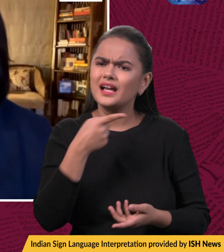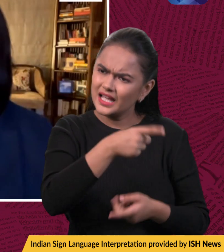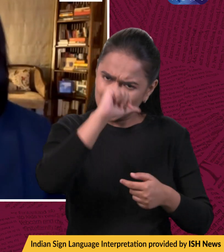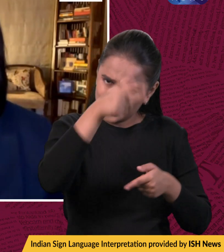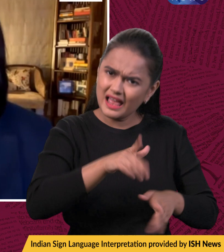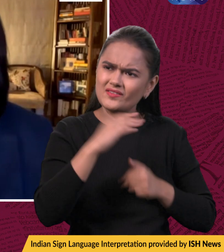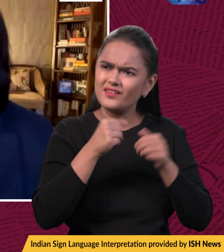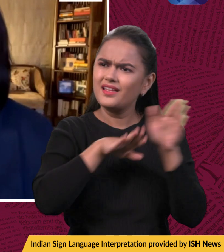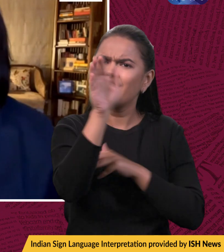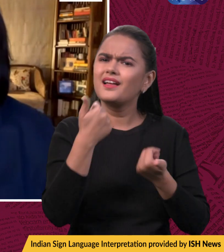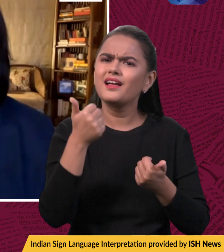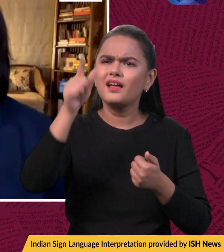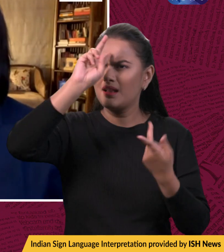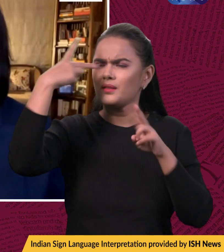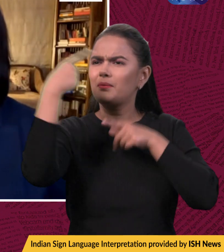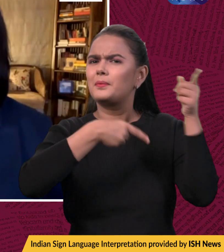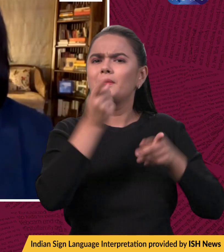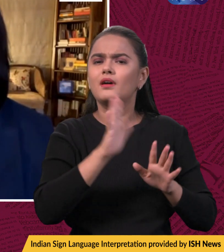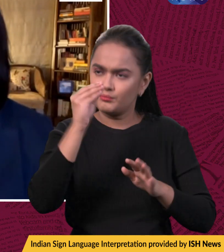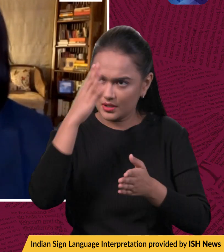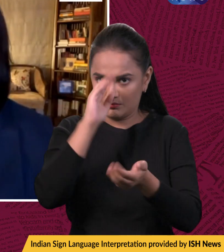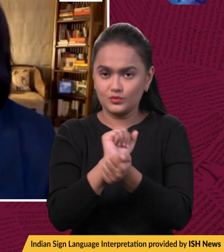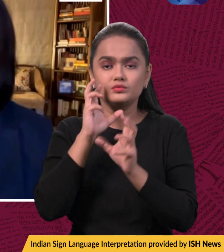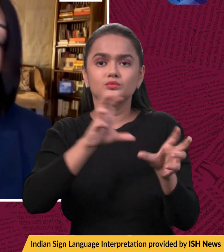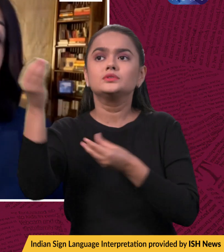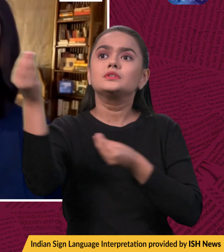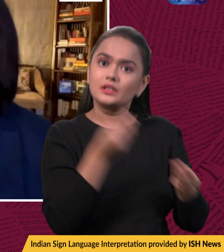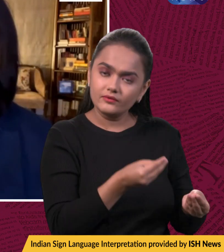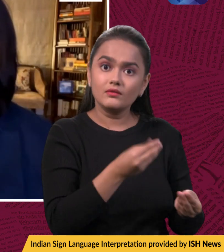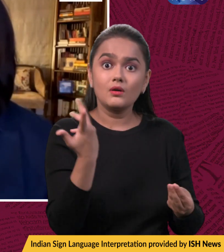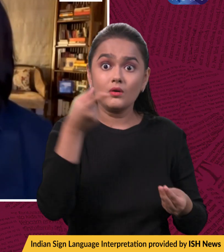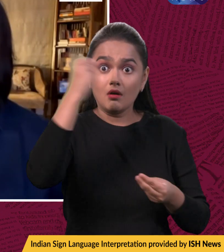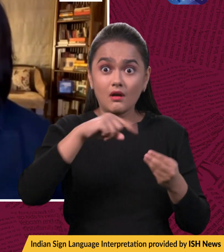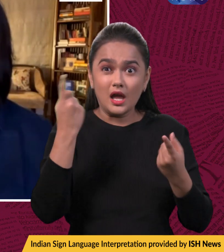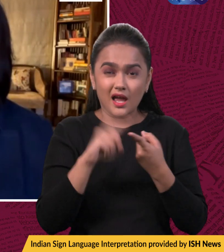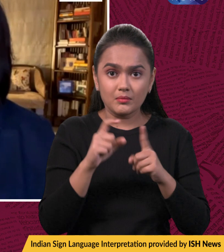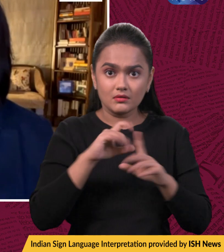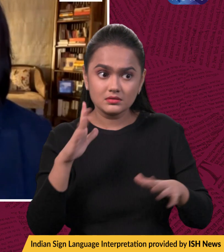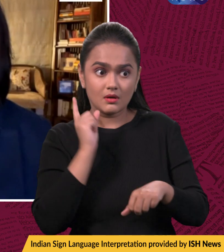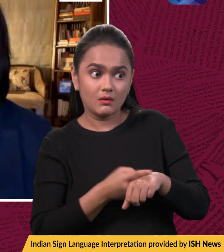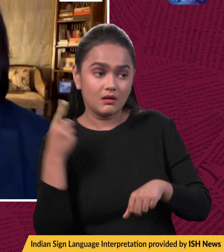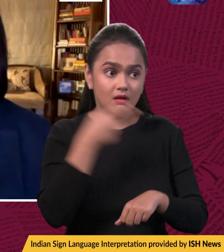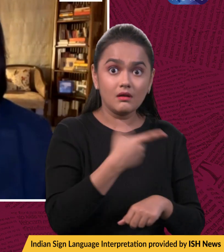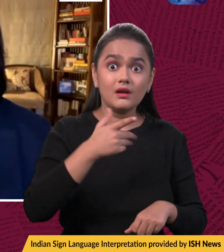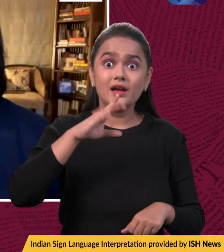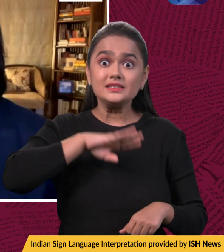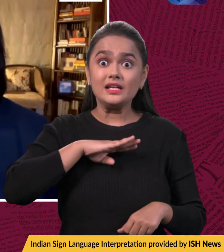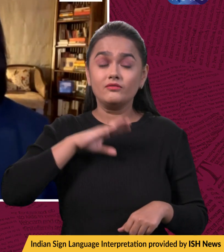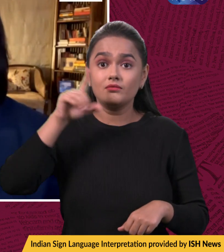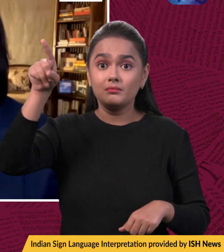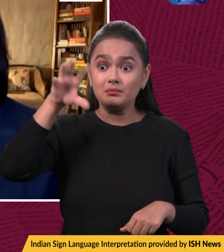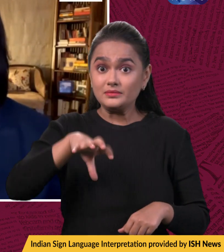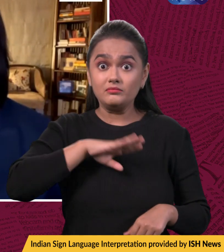that he's very much in India, and he's worried about the actions that will be taken against him by the state of